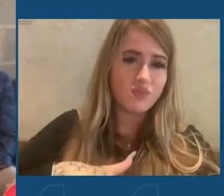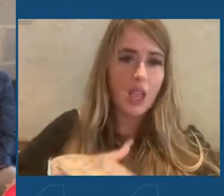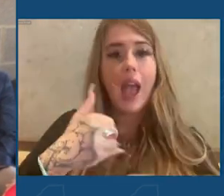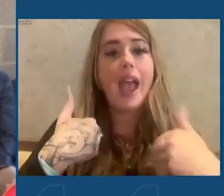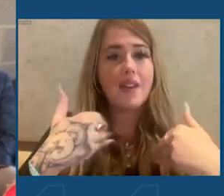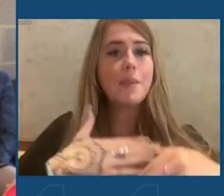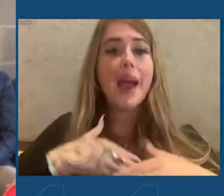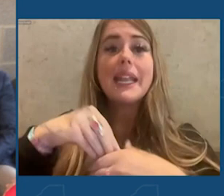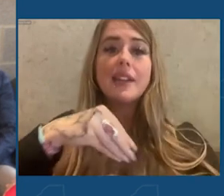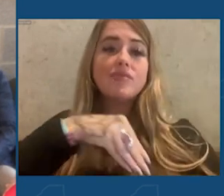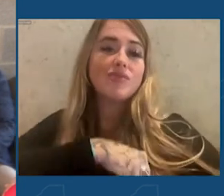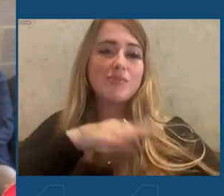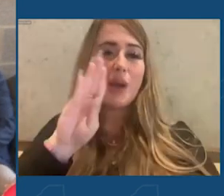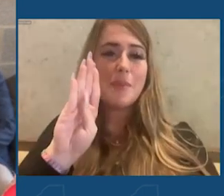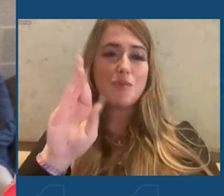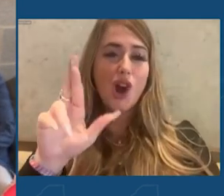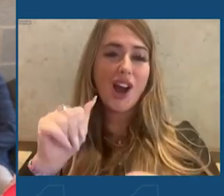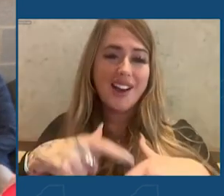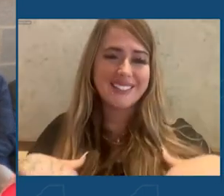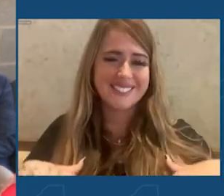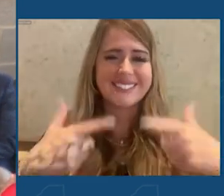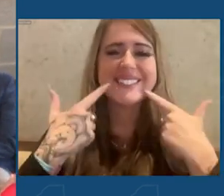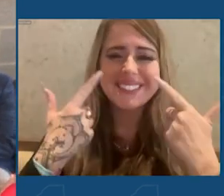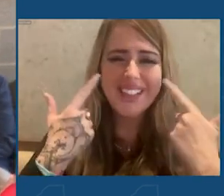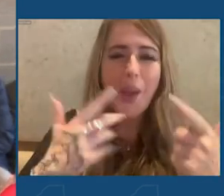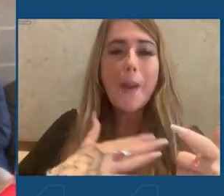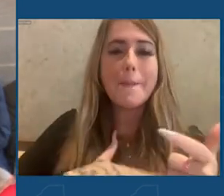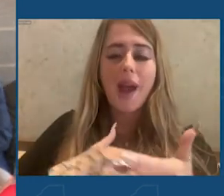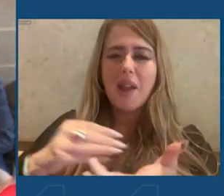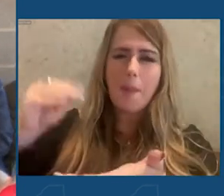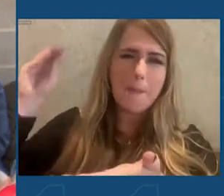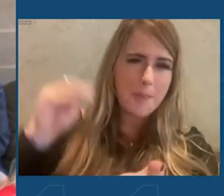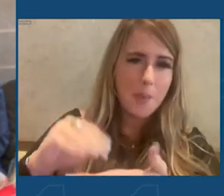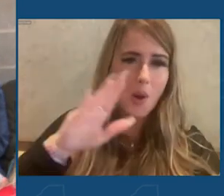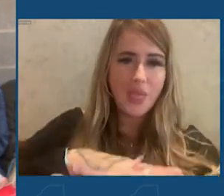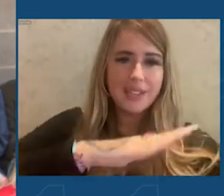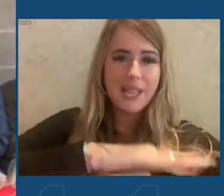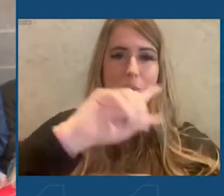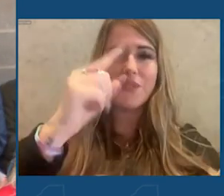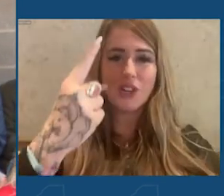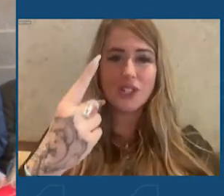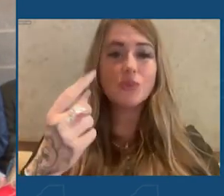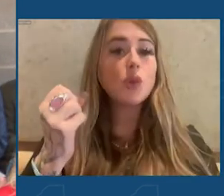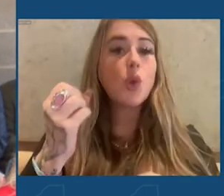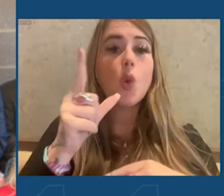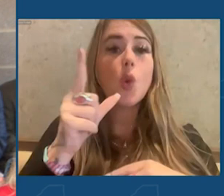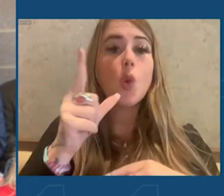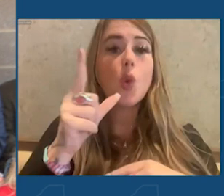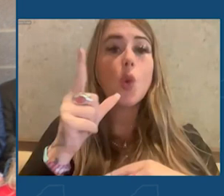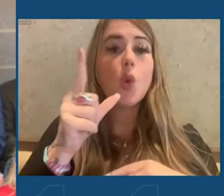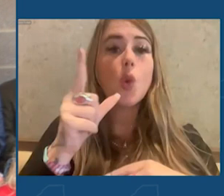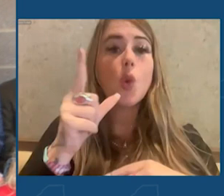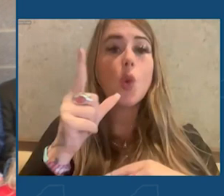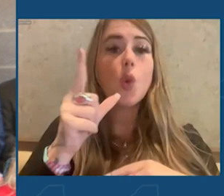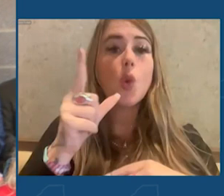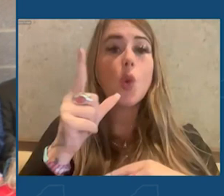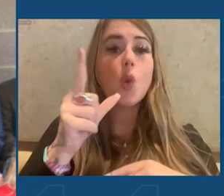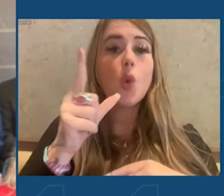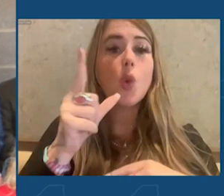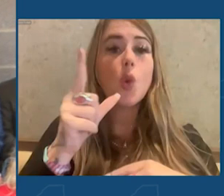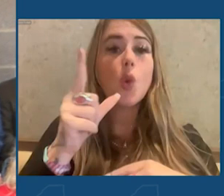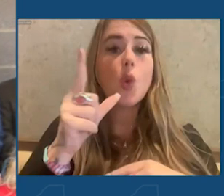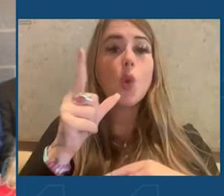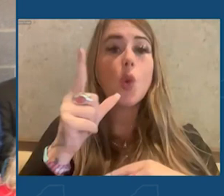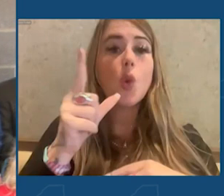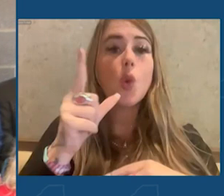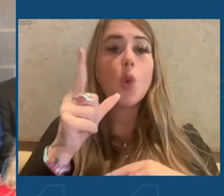bra. So mine hit the table first. So whoever puts down their challenge coin first, the other person